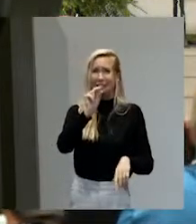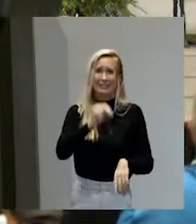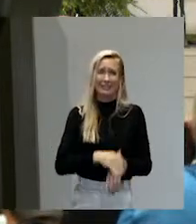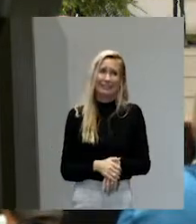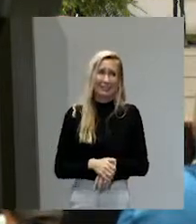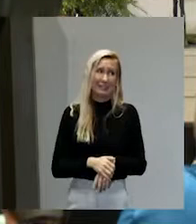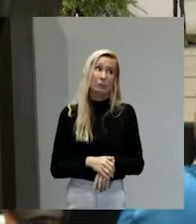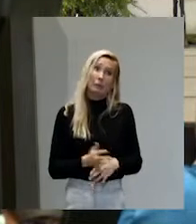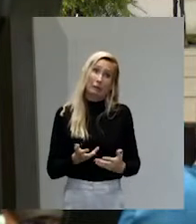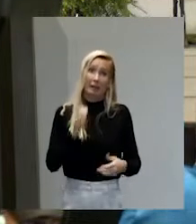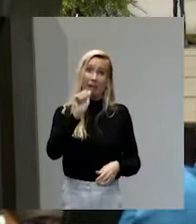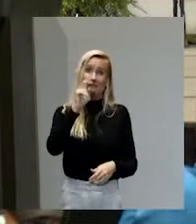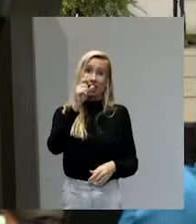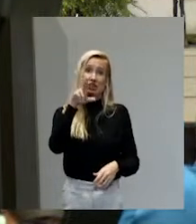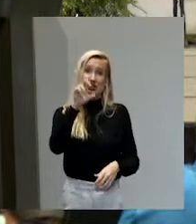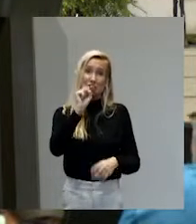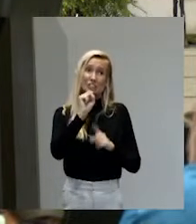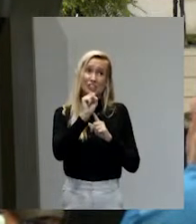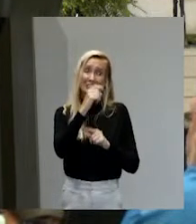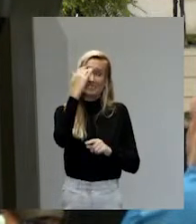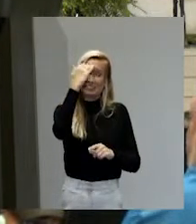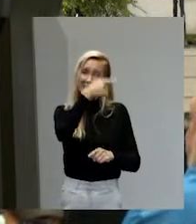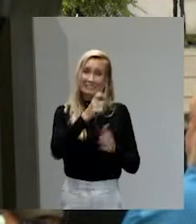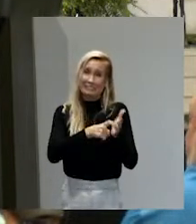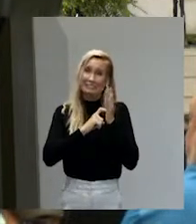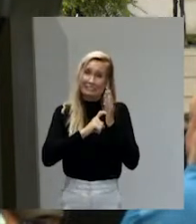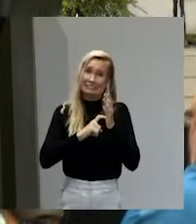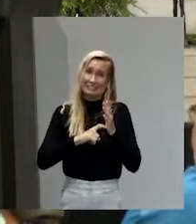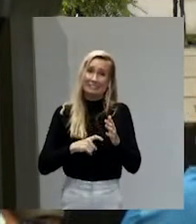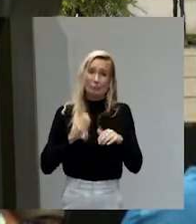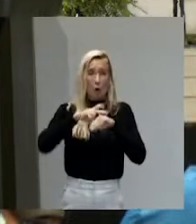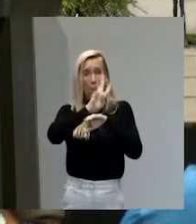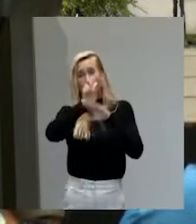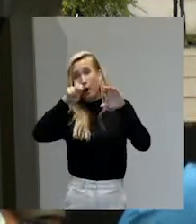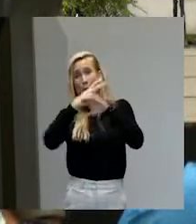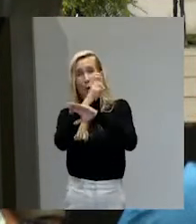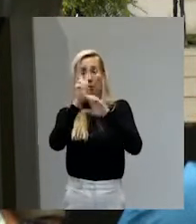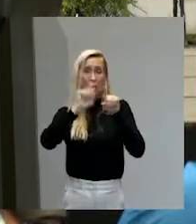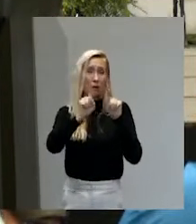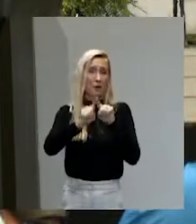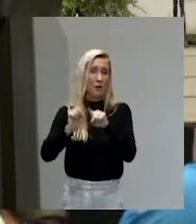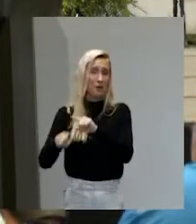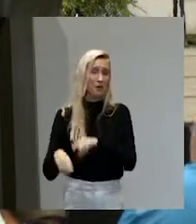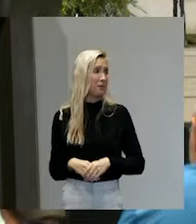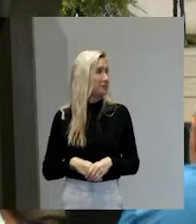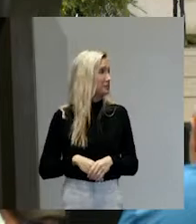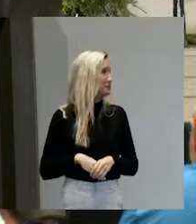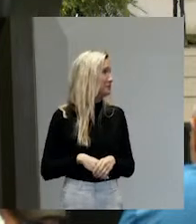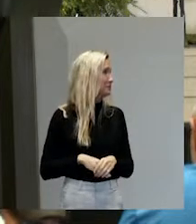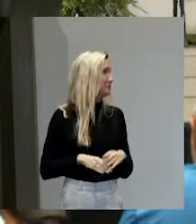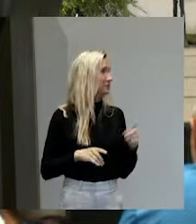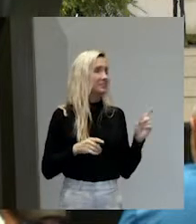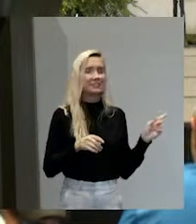And that's the last one. Don't get him canceled. Last time you got really excited, you got that person canceled. Will Smith.